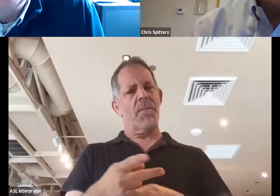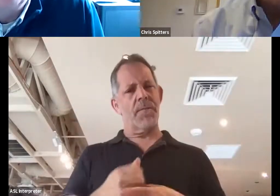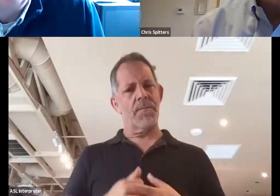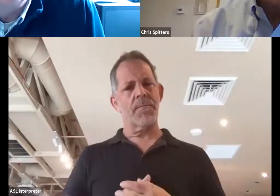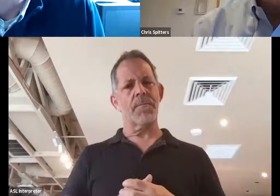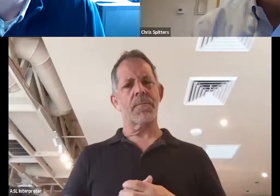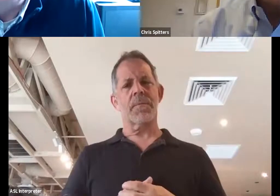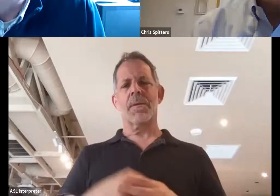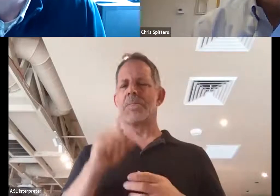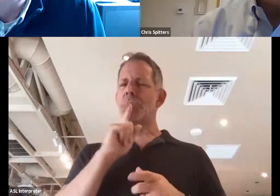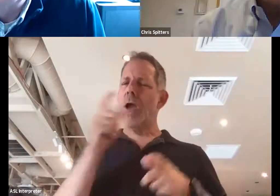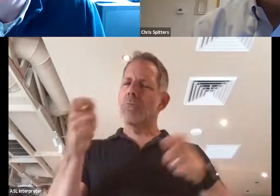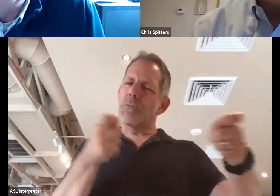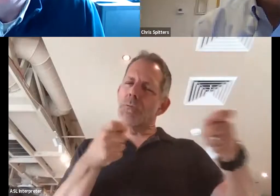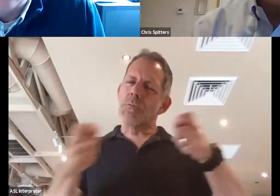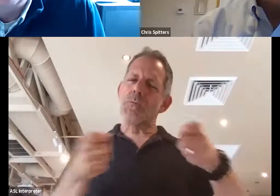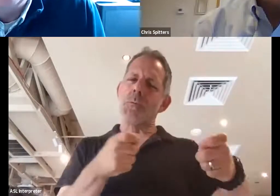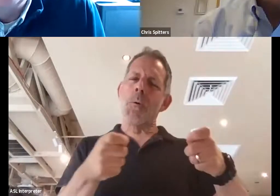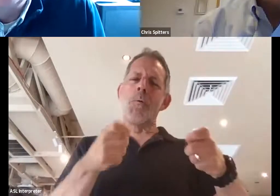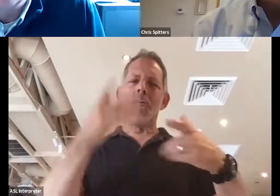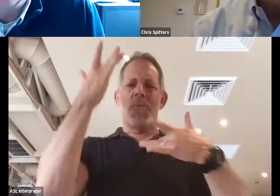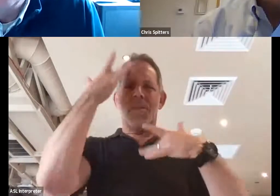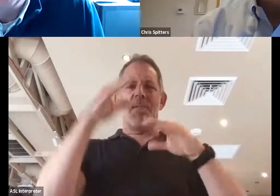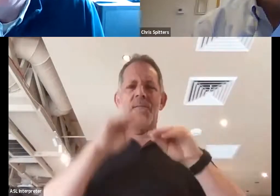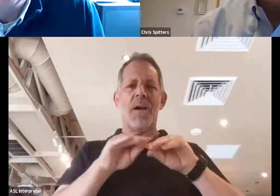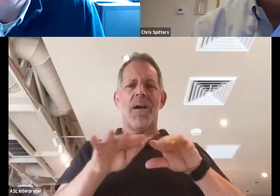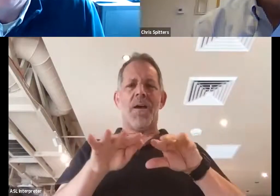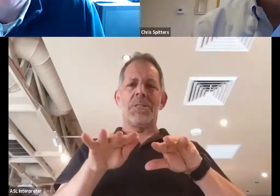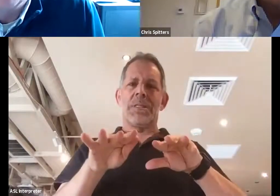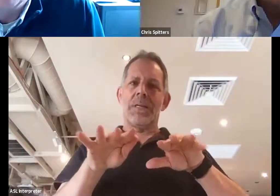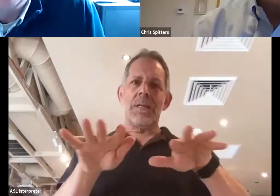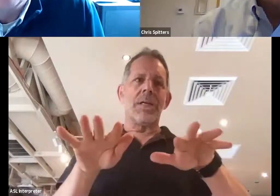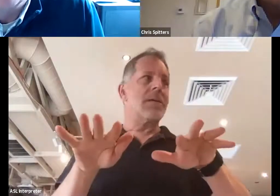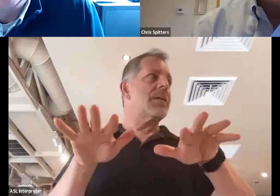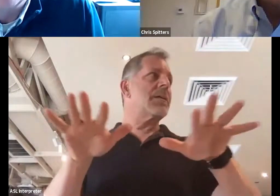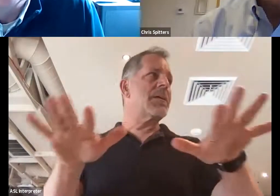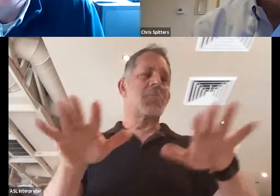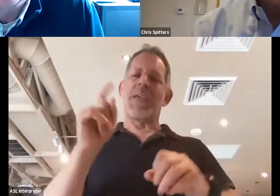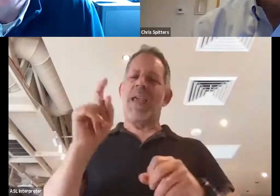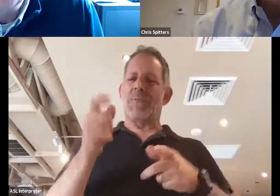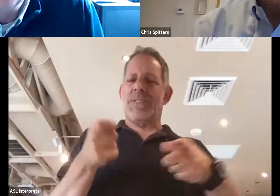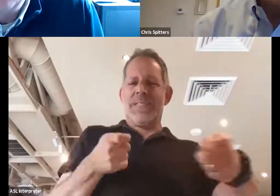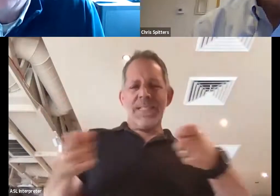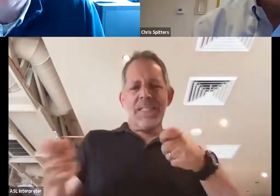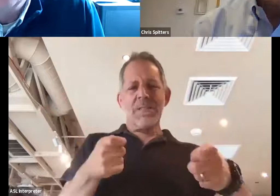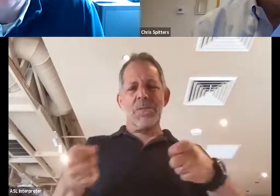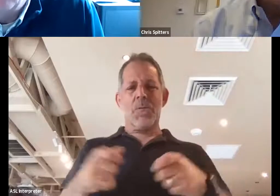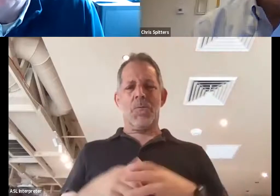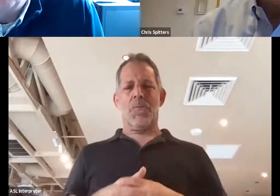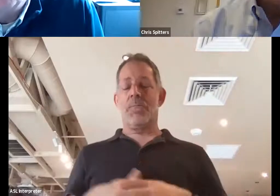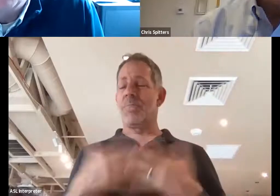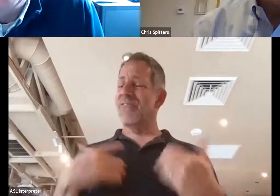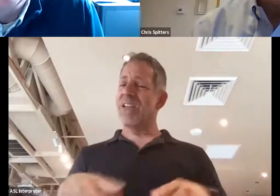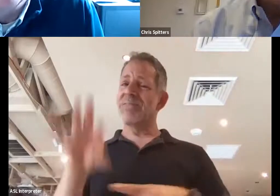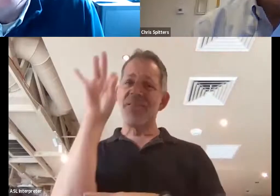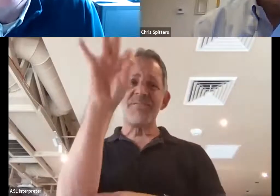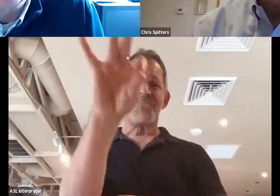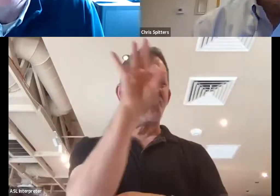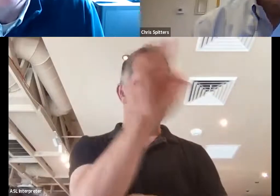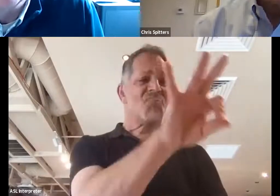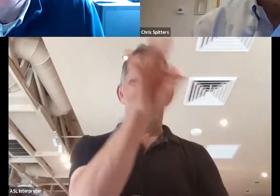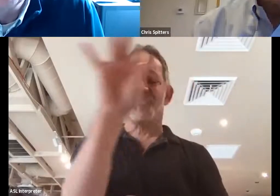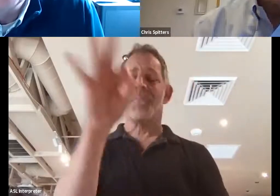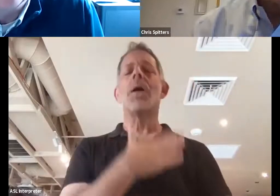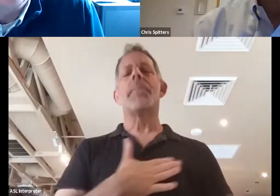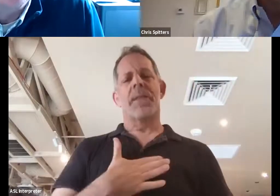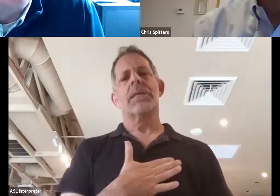the message going and point to the obvious numbers that are right in front of our faces. So it's unhelpful, but it is what